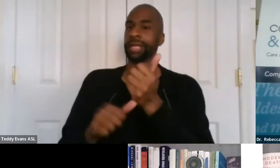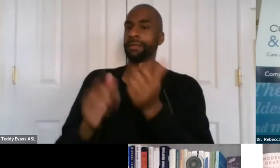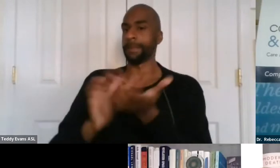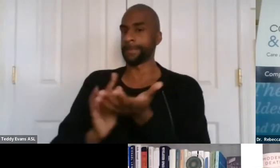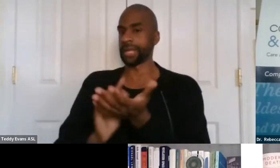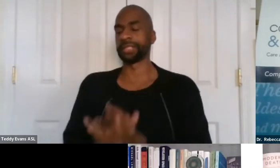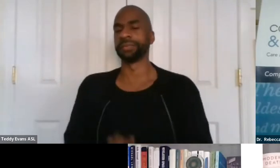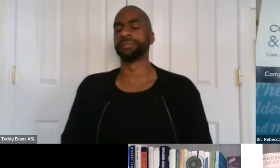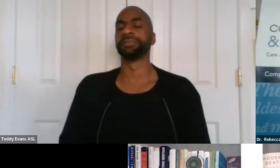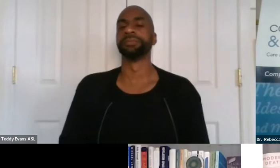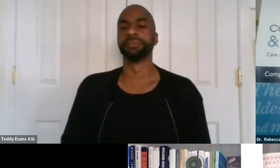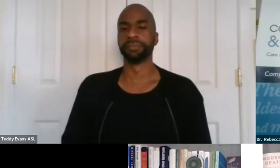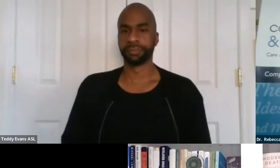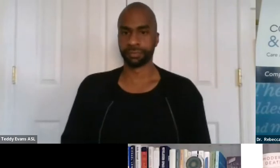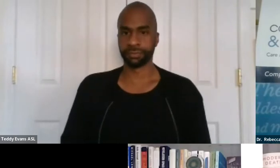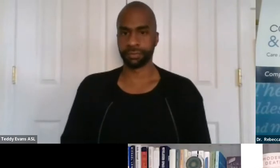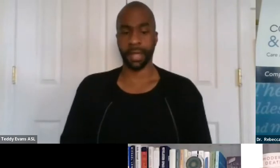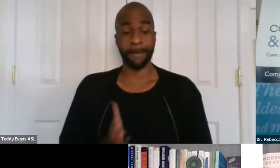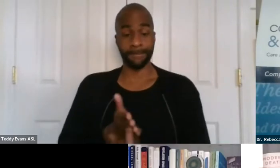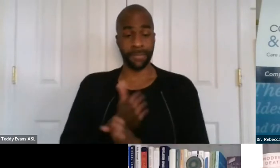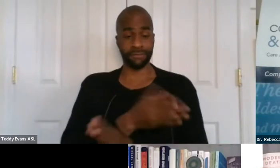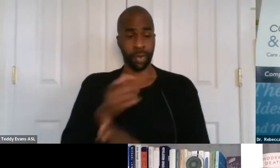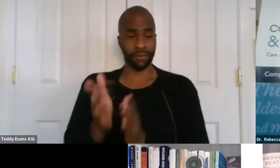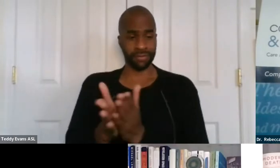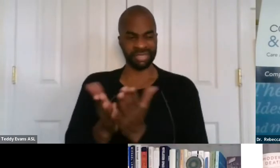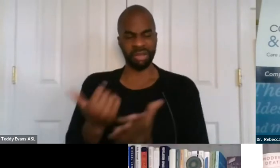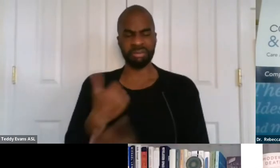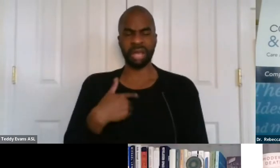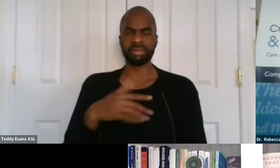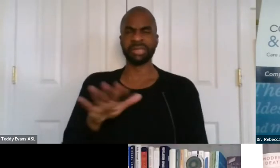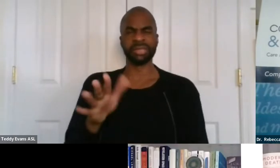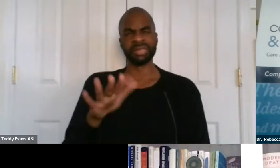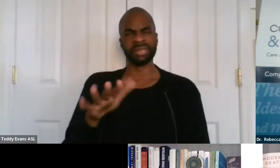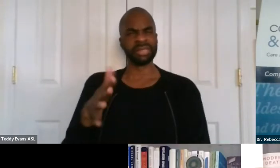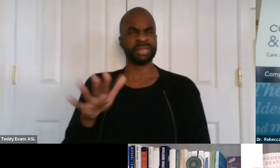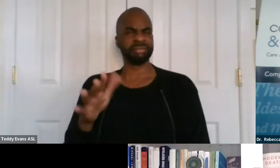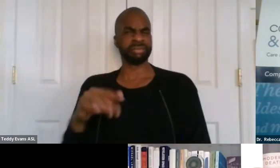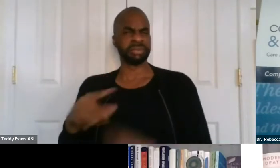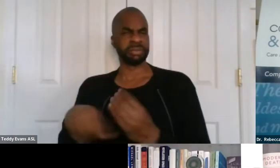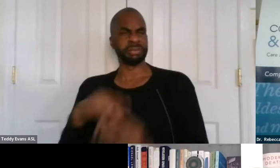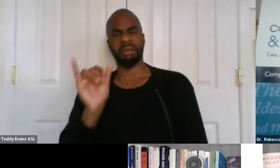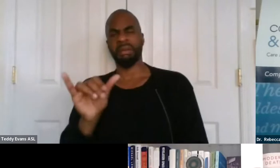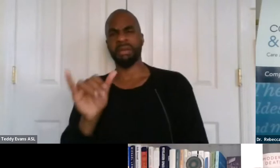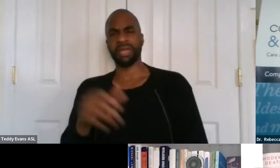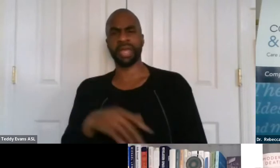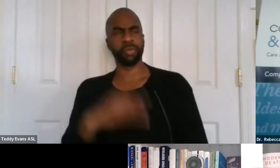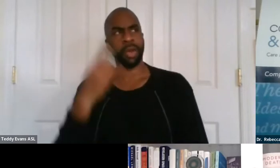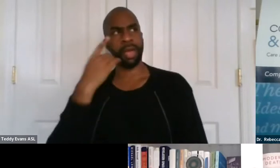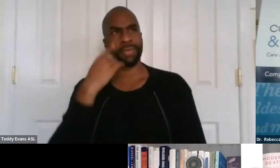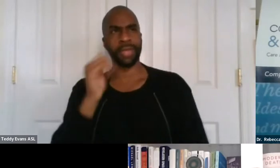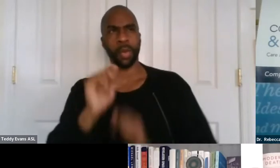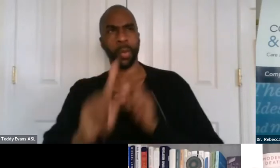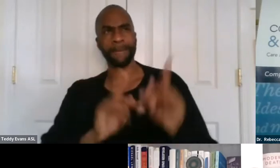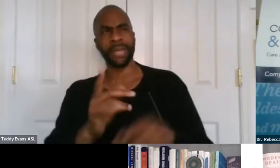know, especially before this book, I would say that I was a bit wary of many of these terms. I feel like many people use these terms to change